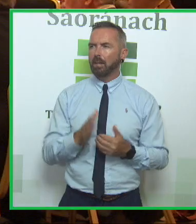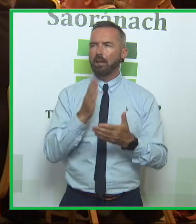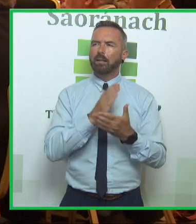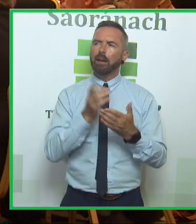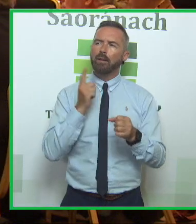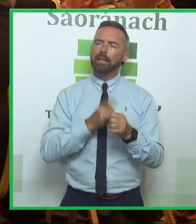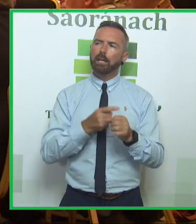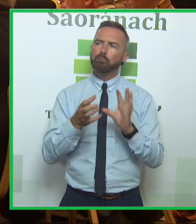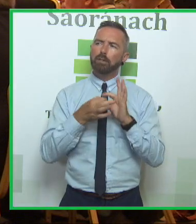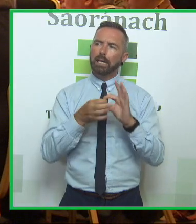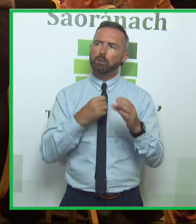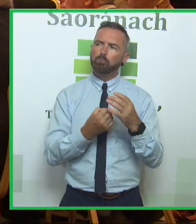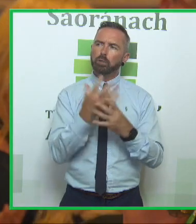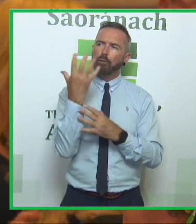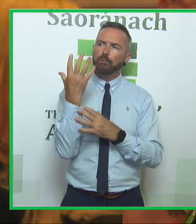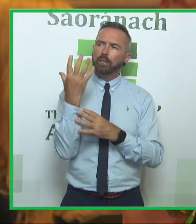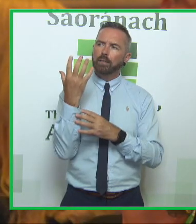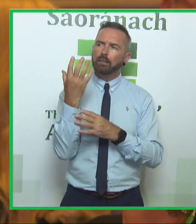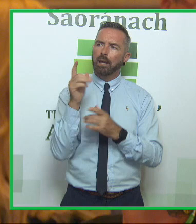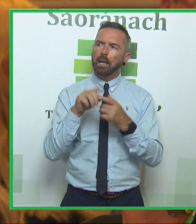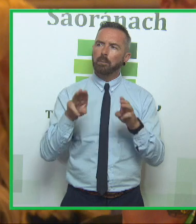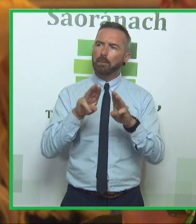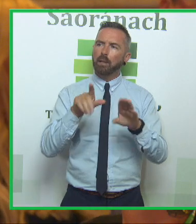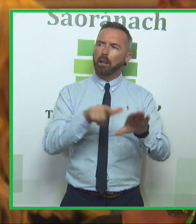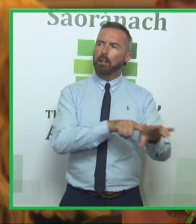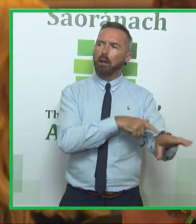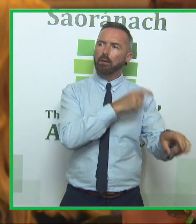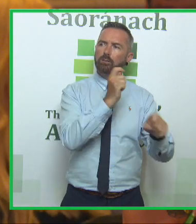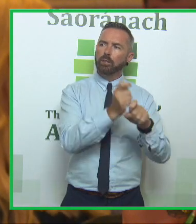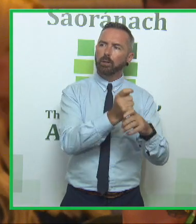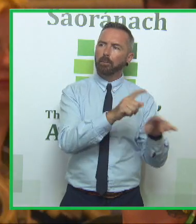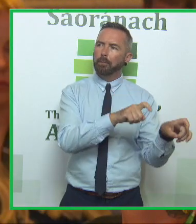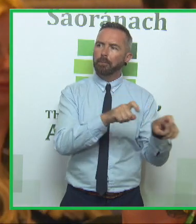time in relation to recovery. Yeah, people's long-term recovery. So we say